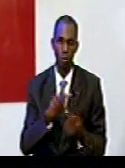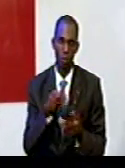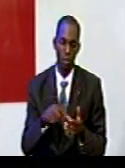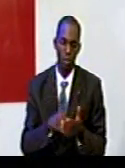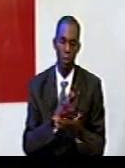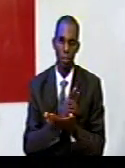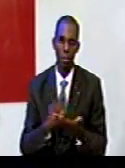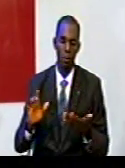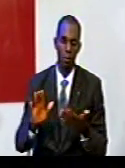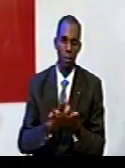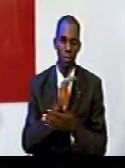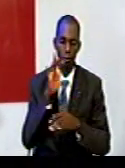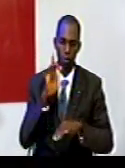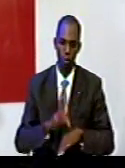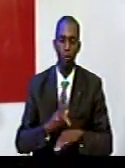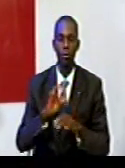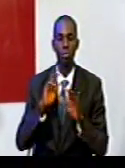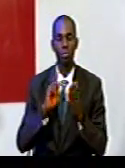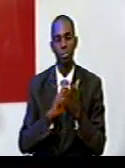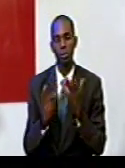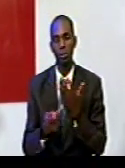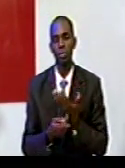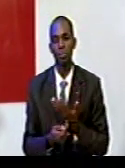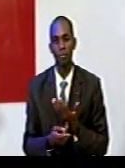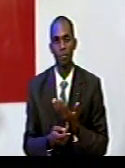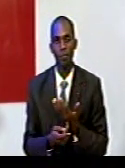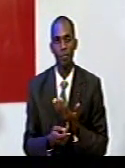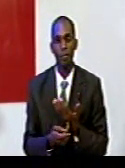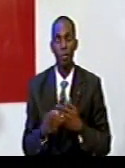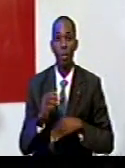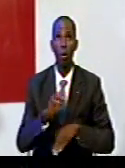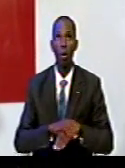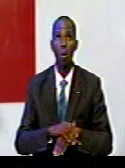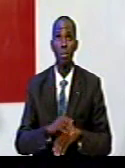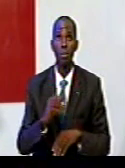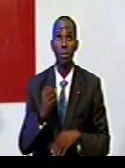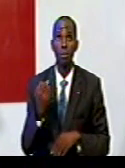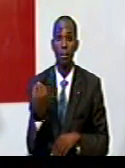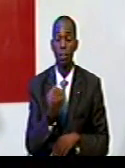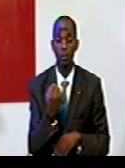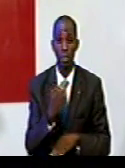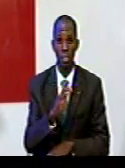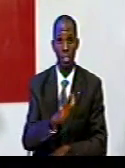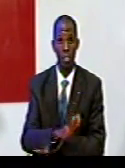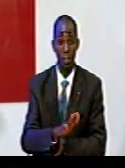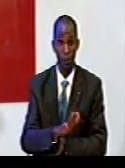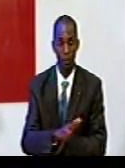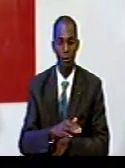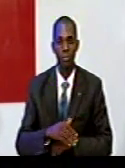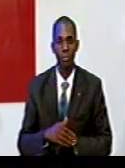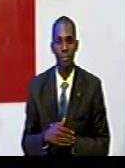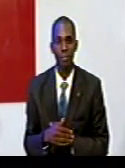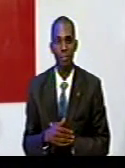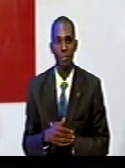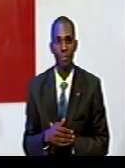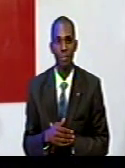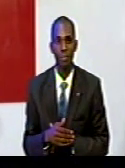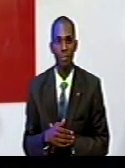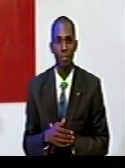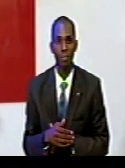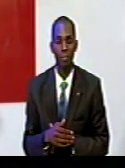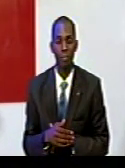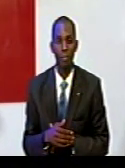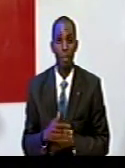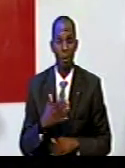I come into this divine thought crusade on